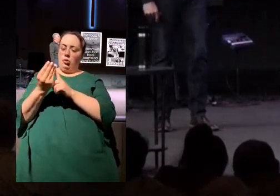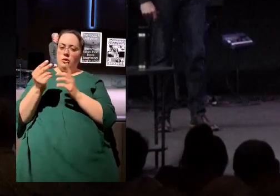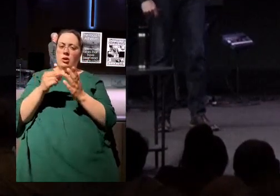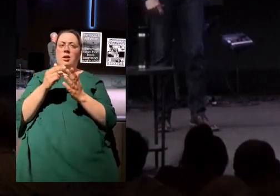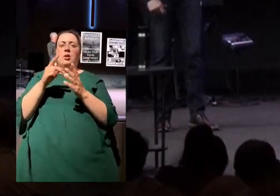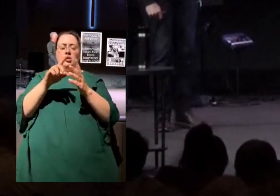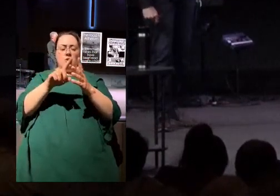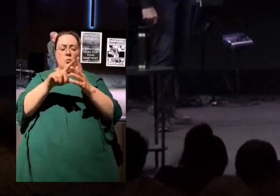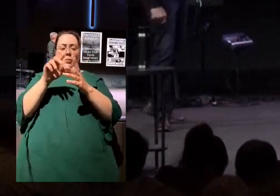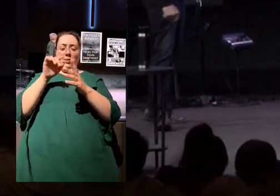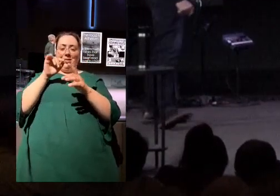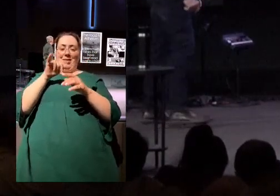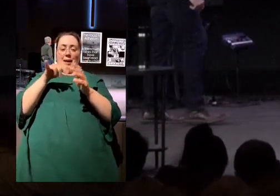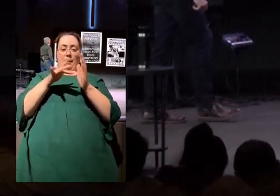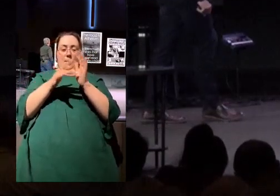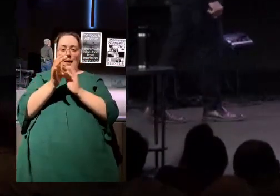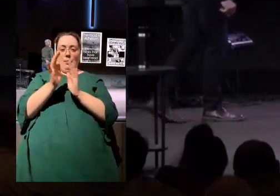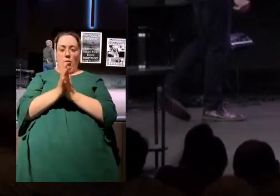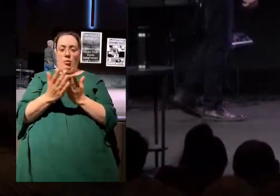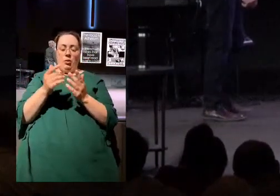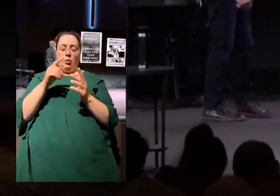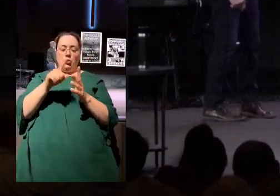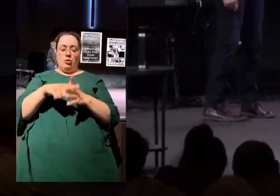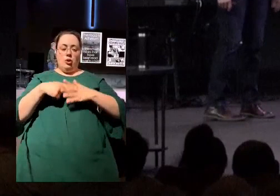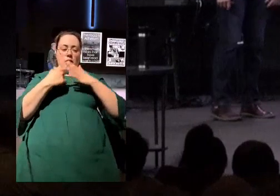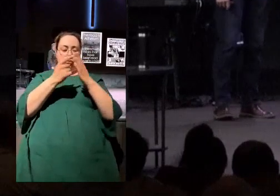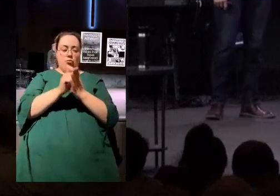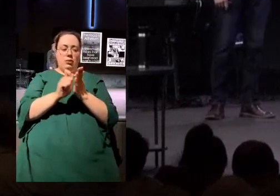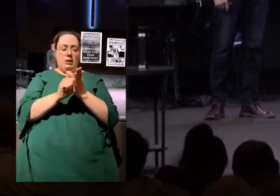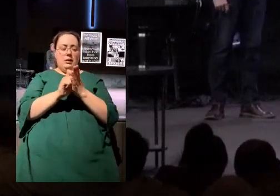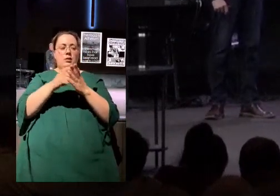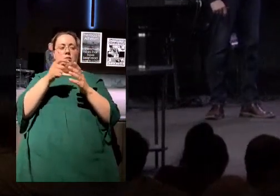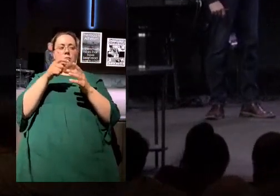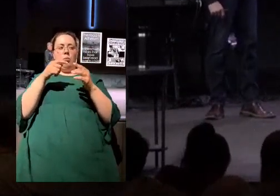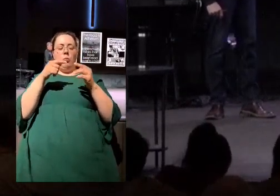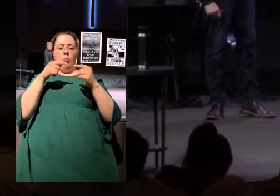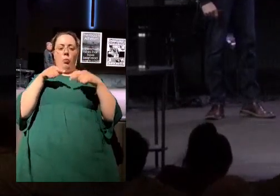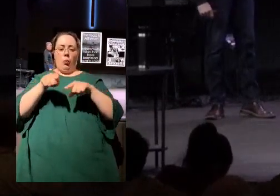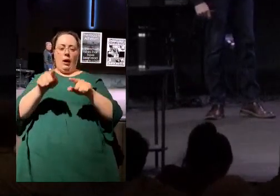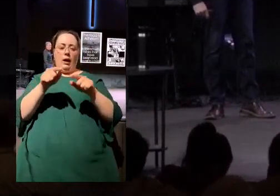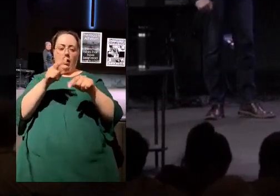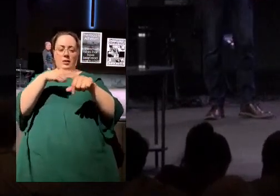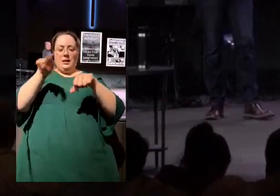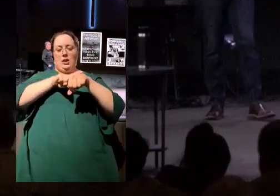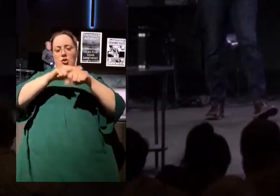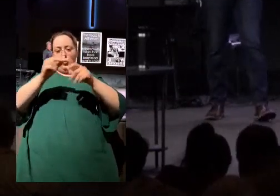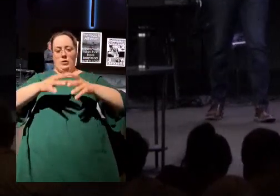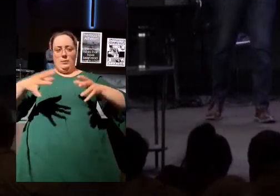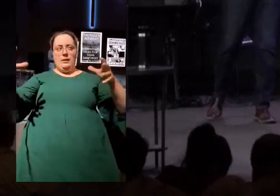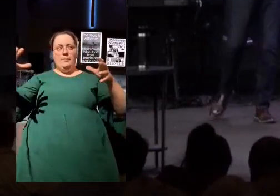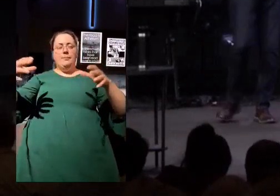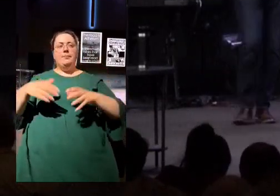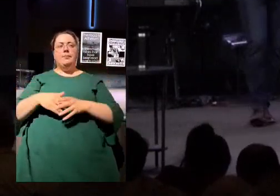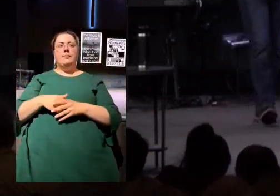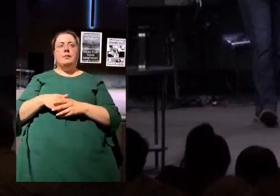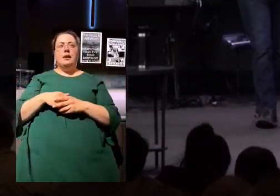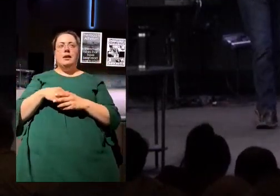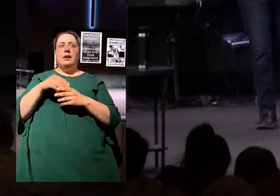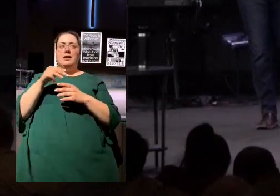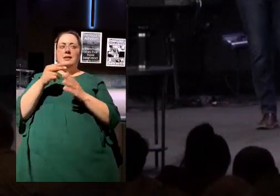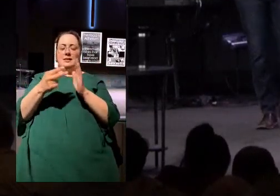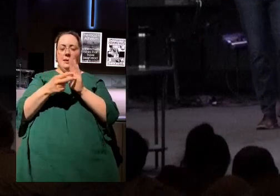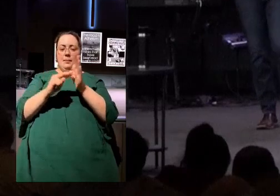even in the Promised Land yet. And they do talk about that. And you know what we think? The reason they talk about that? It's a loving metaphor. Because we